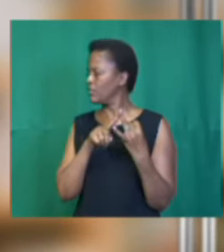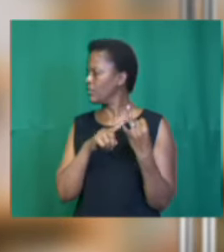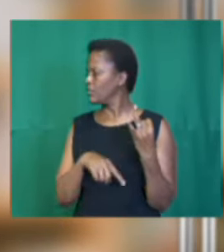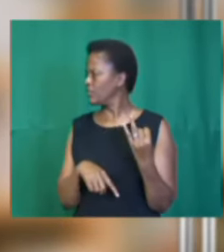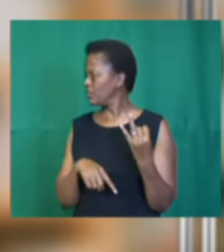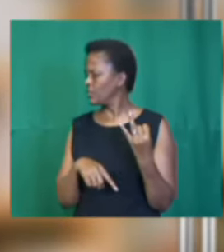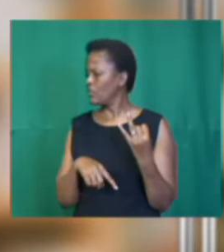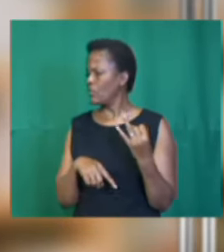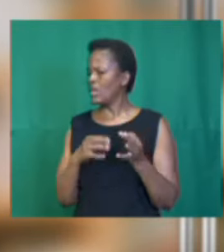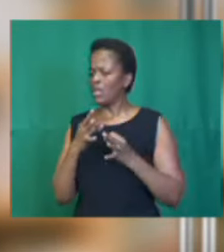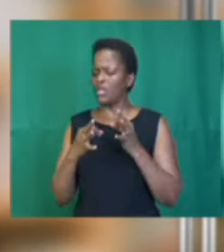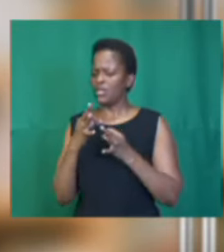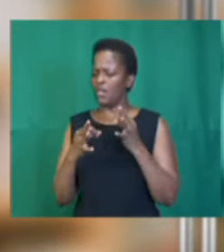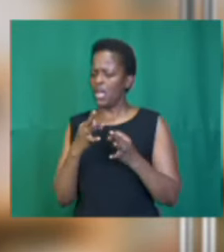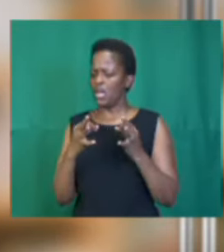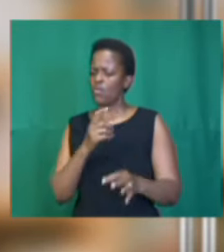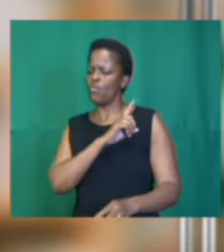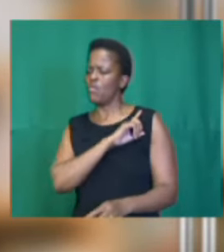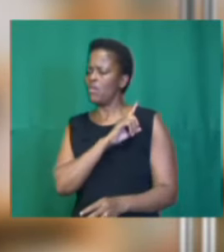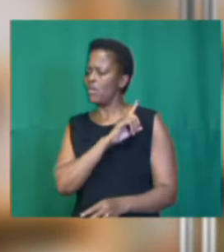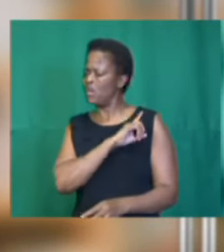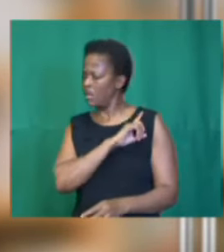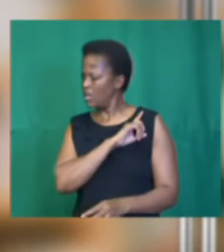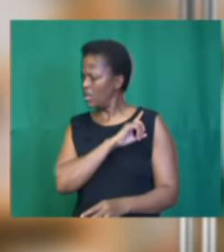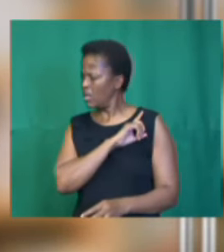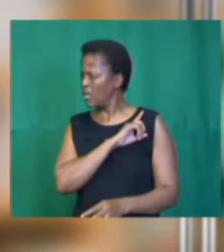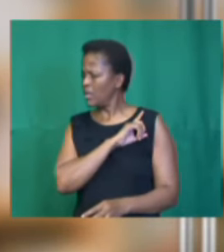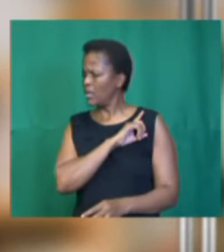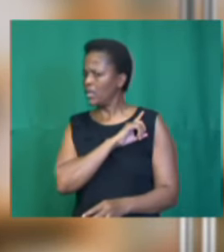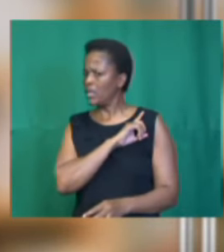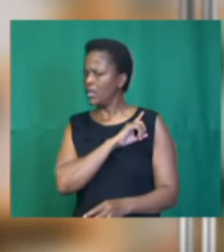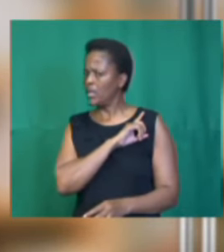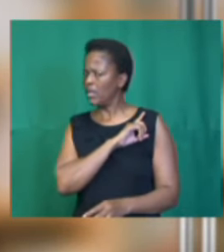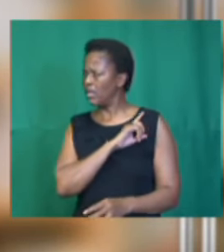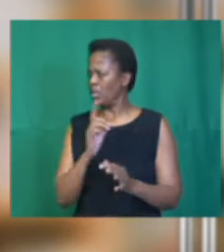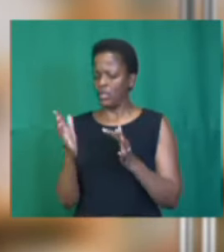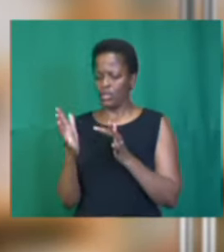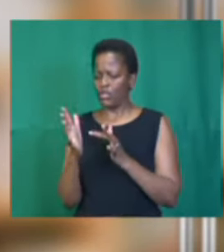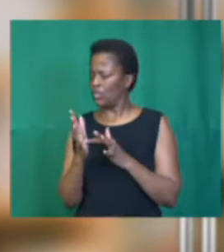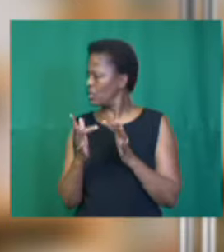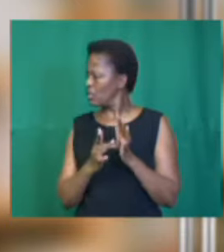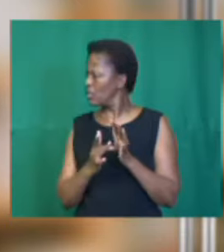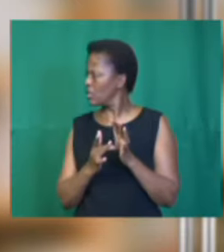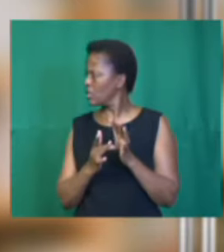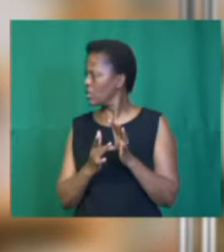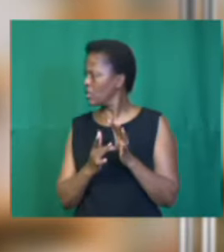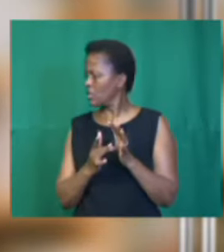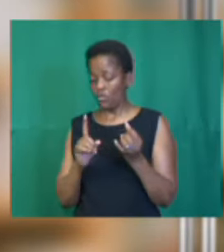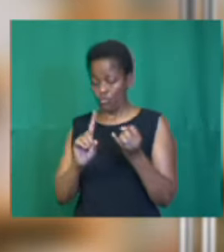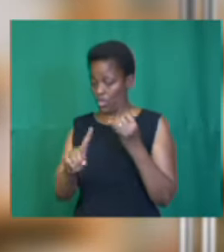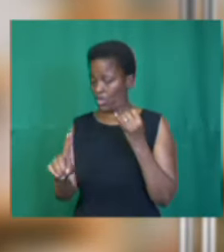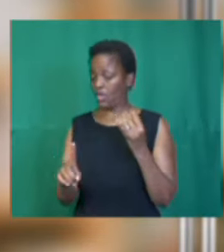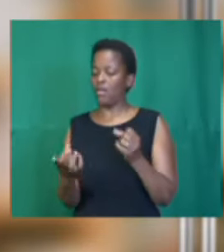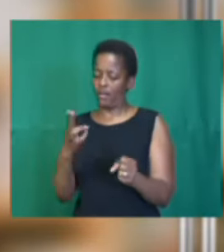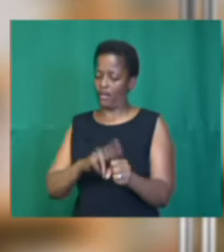explain two reasons for the significance of the dedication of Jesus. So the first one is, please repeat